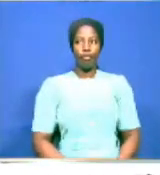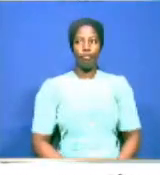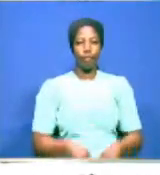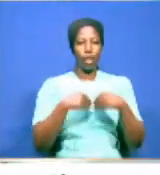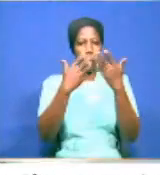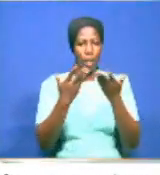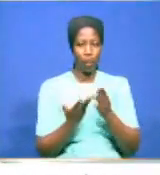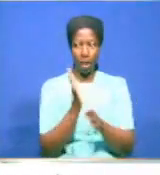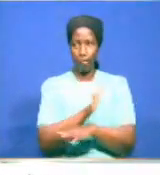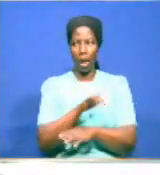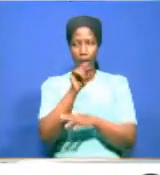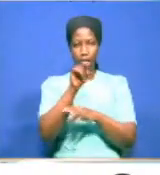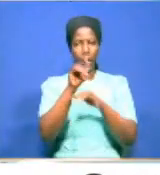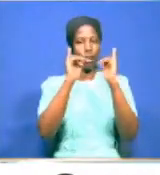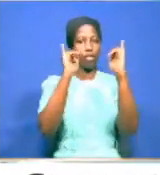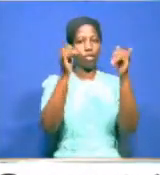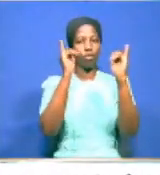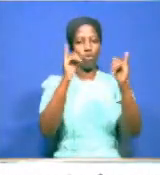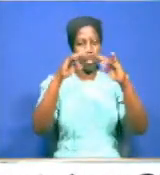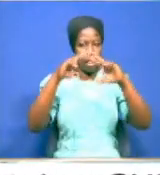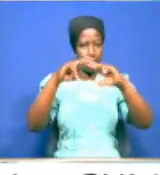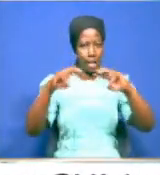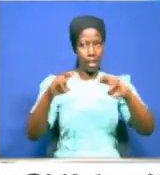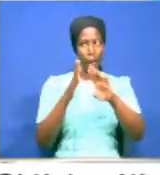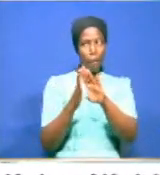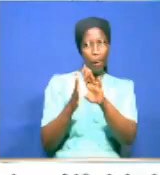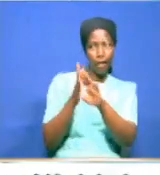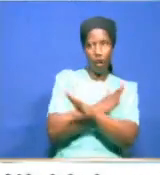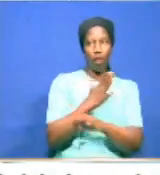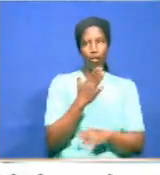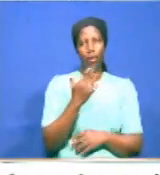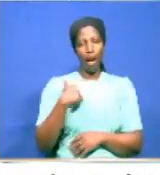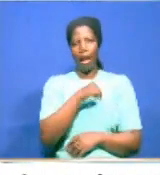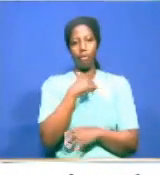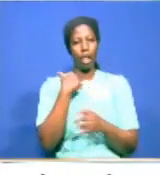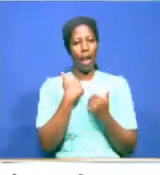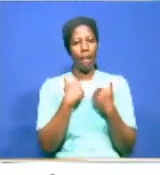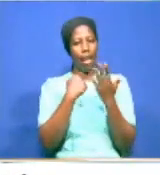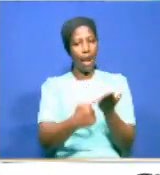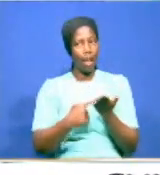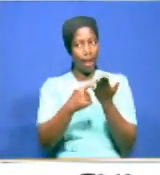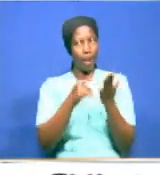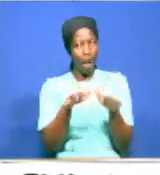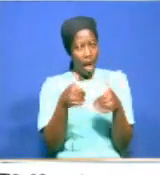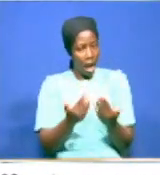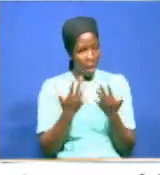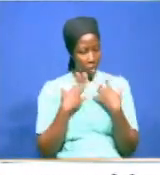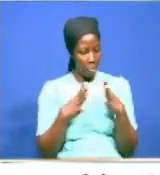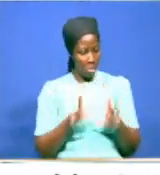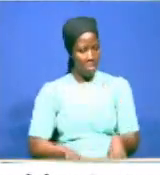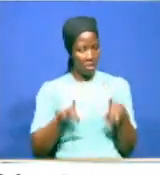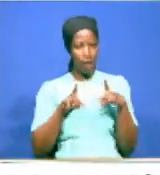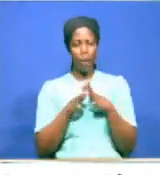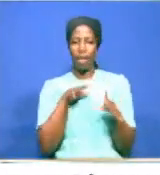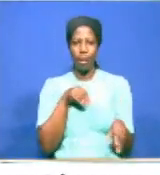Welcome back. This is News Check, and earlier on we had been having a discussion on how people are living with disabilities,